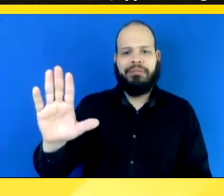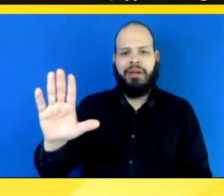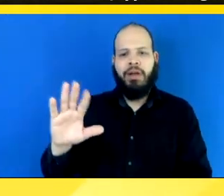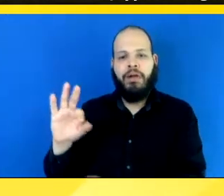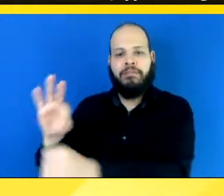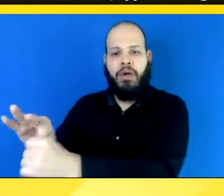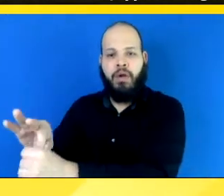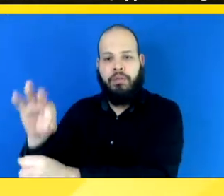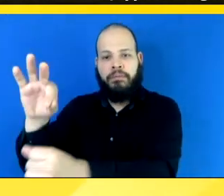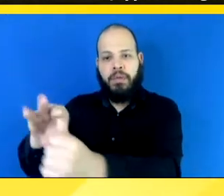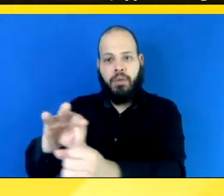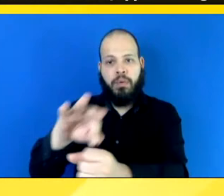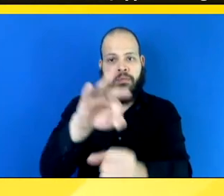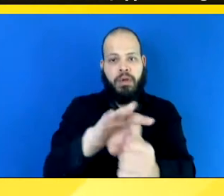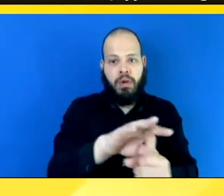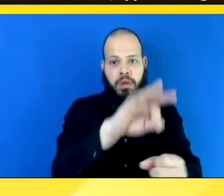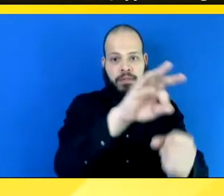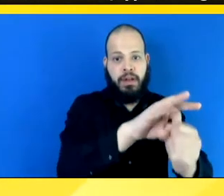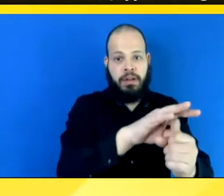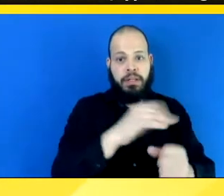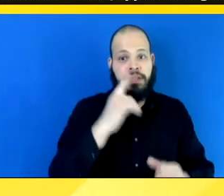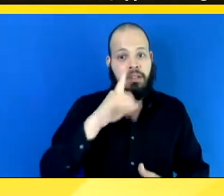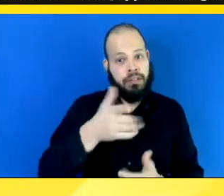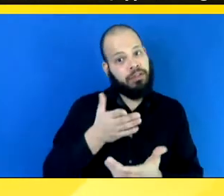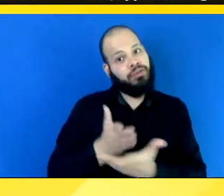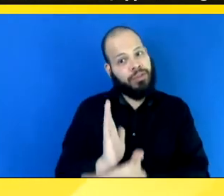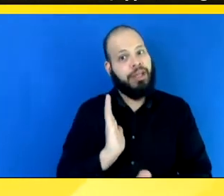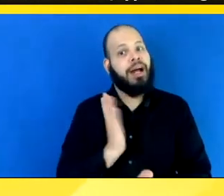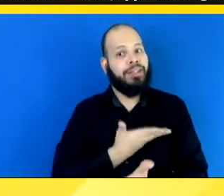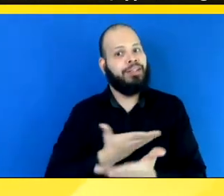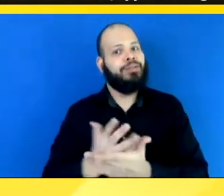everybody's got a right to live. Come on, y'all, sing.